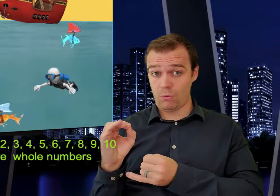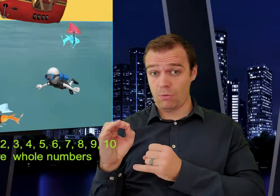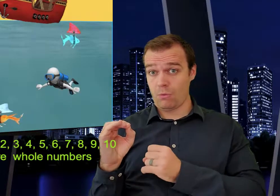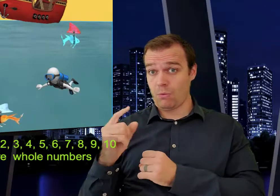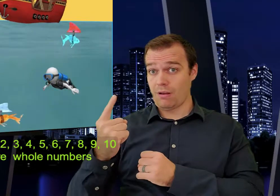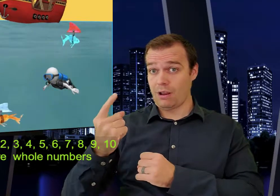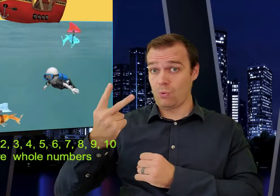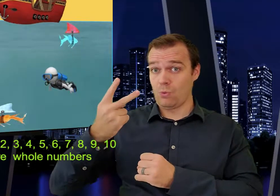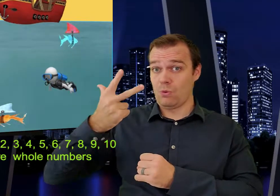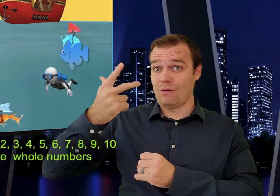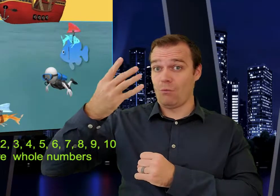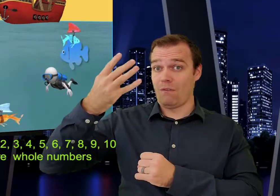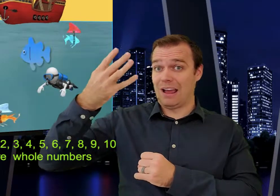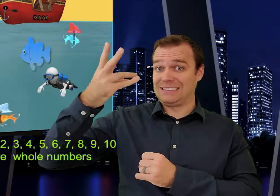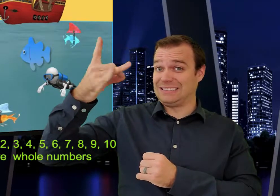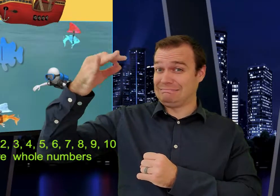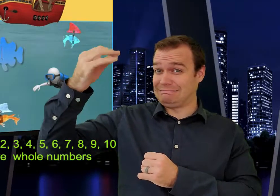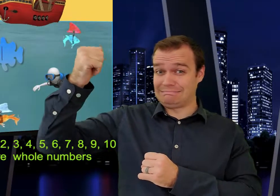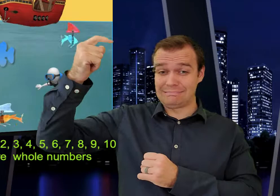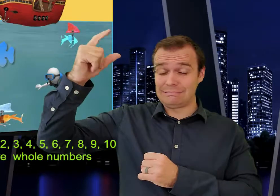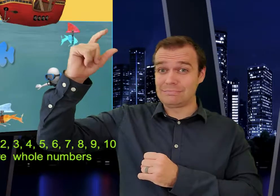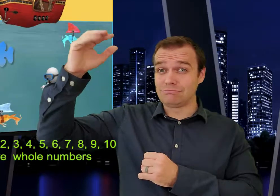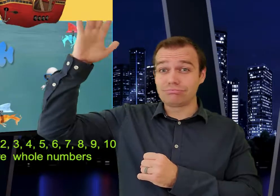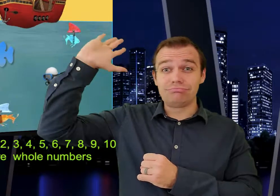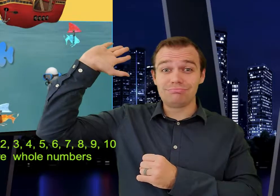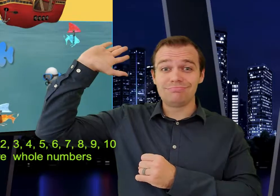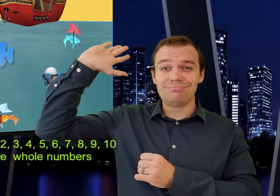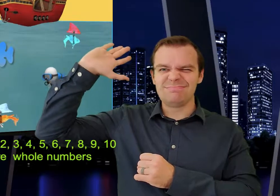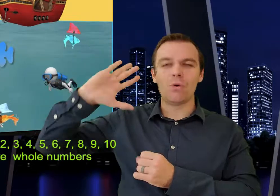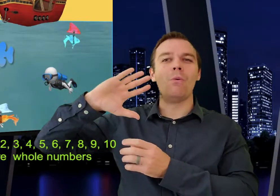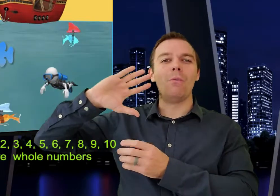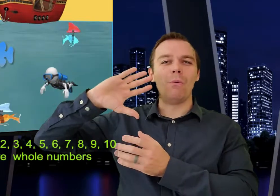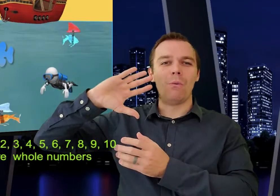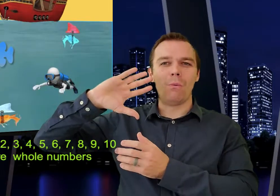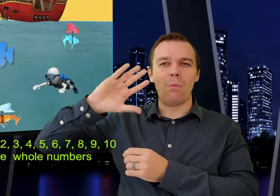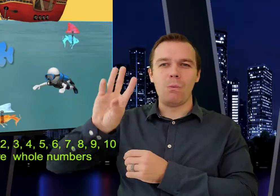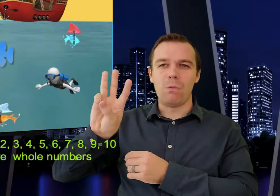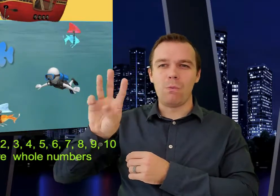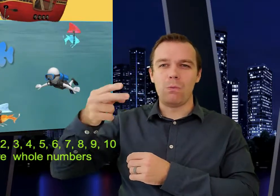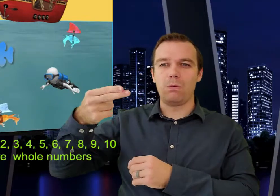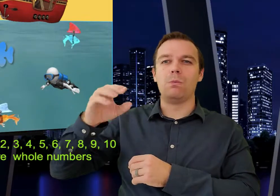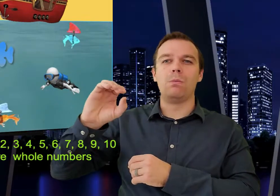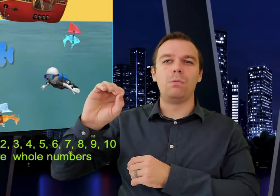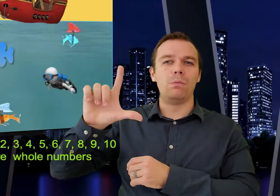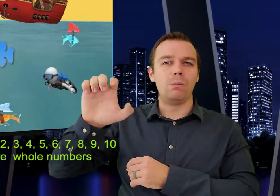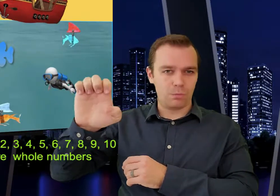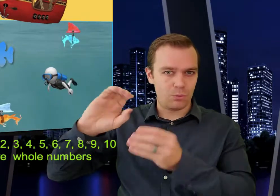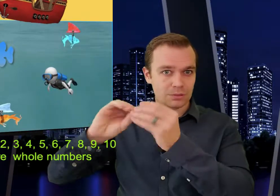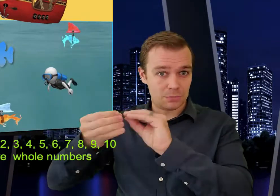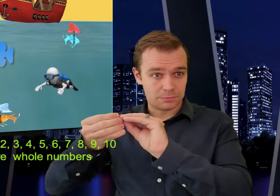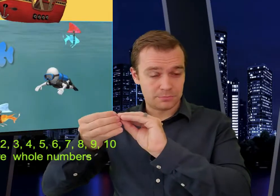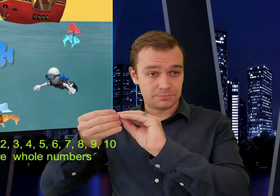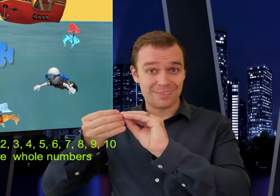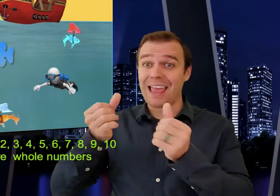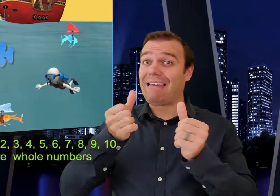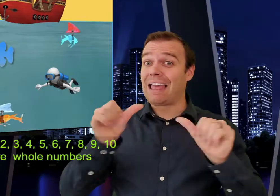Anything from 0, 1, 2, 3, 4, 5, 6, 7, 8, 9, 10 meters till infinity are whole